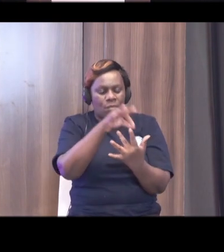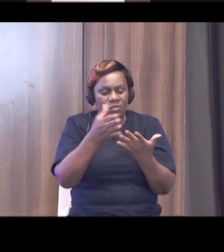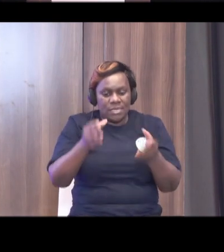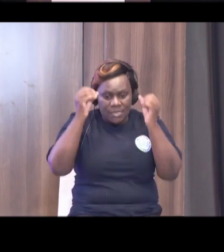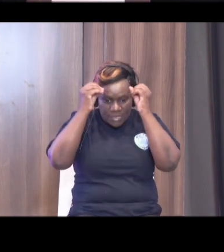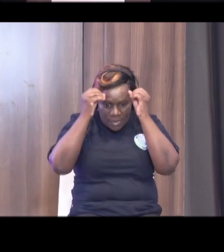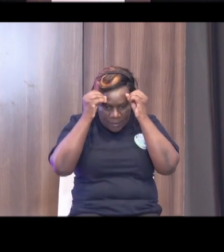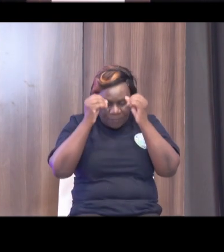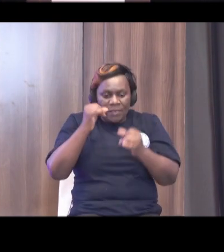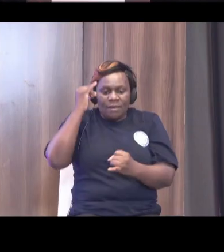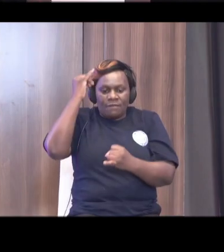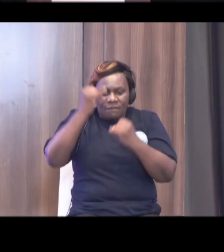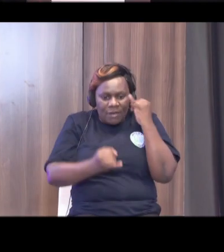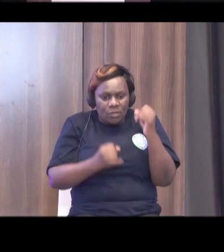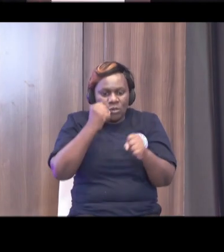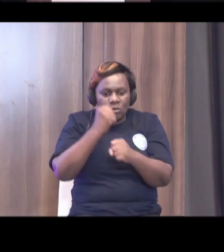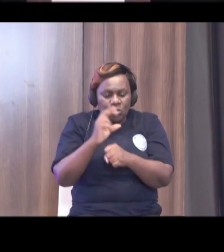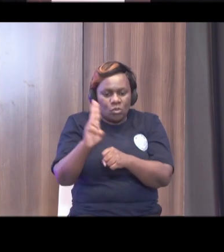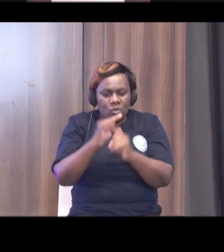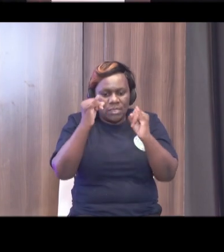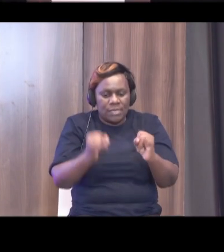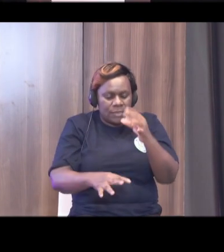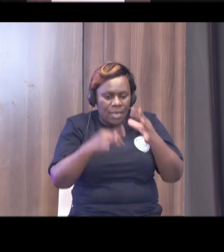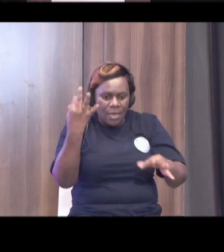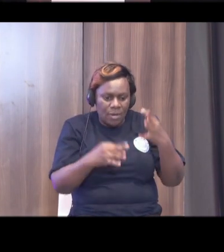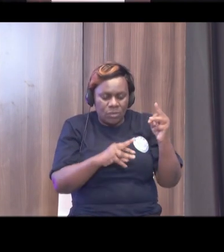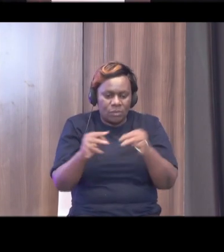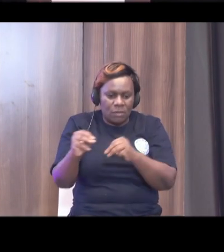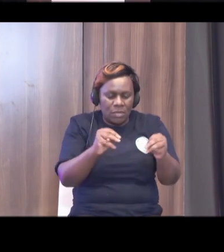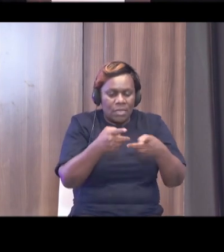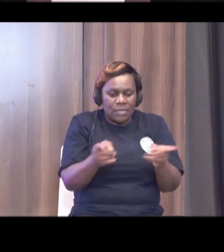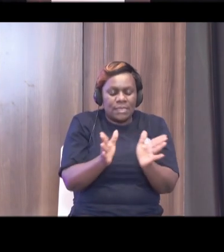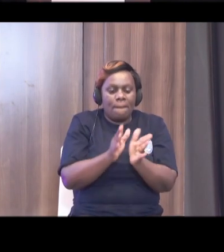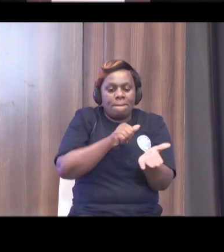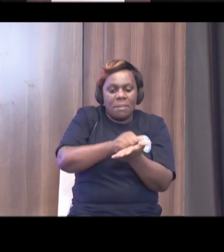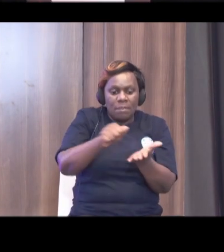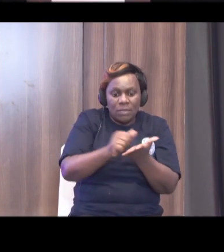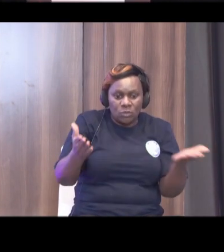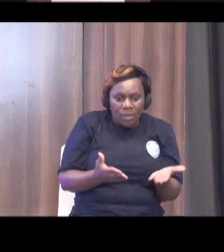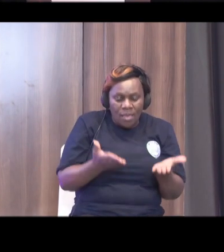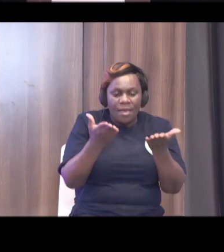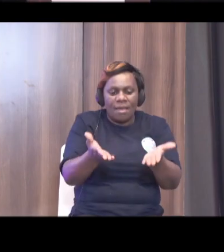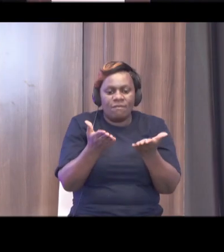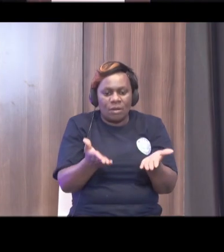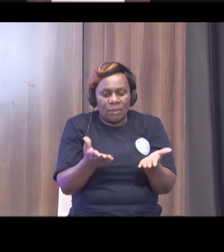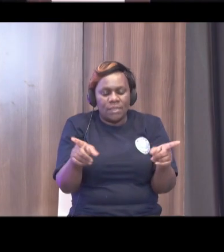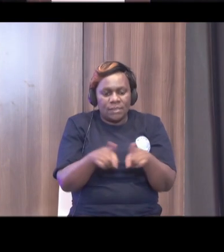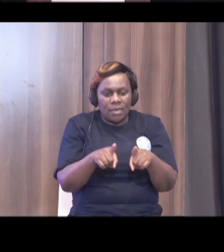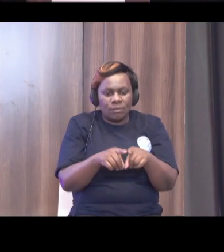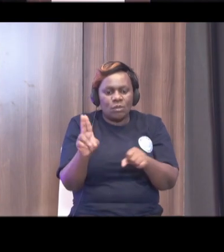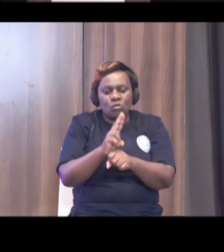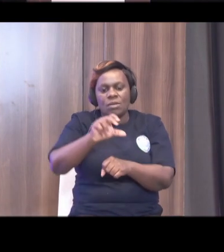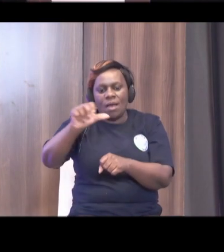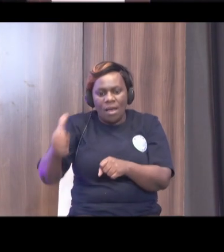studies. And then finally, we did use a new analysis method, but this is now published and available, and we also applied